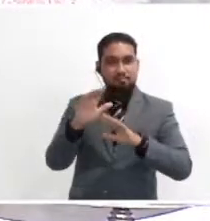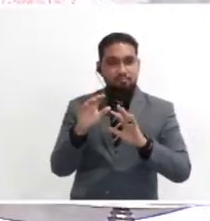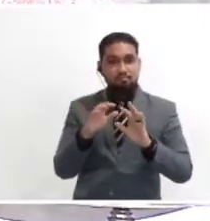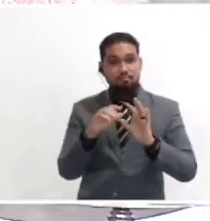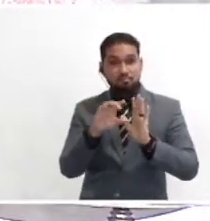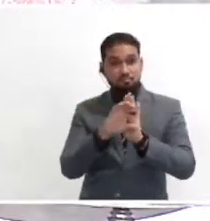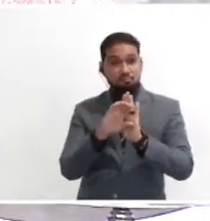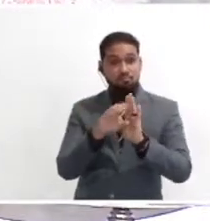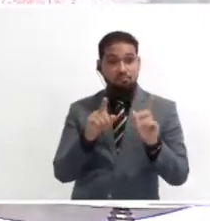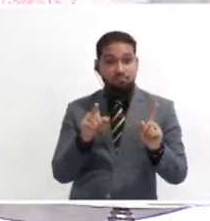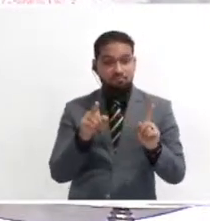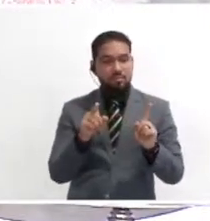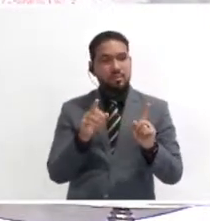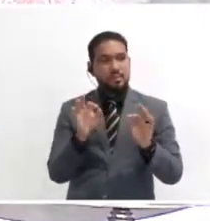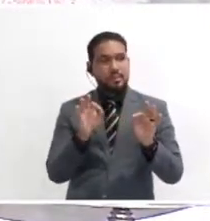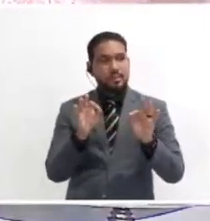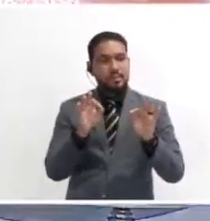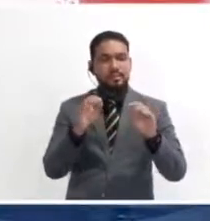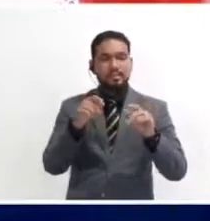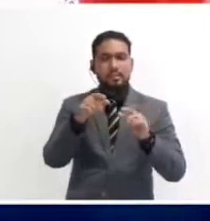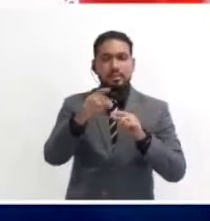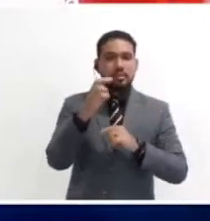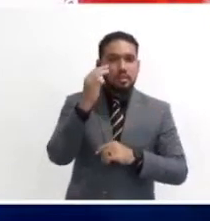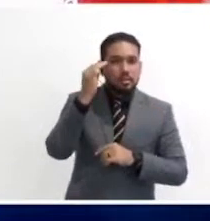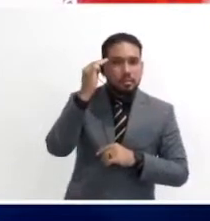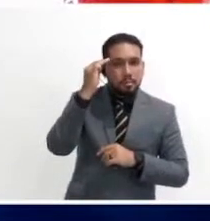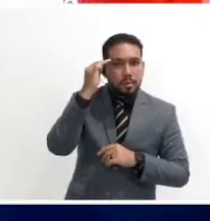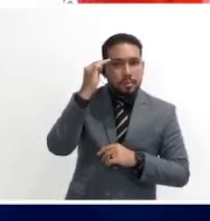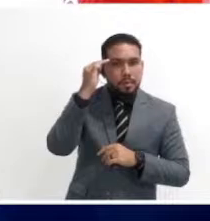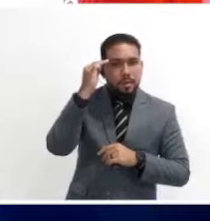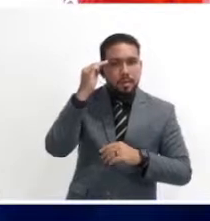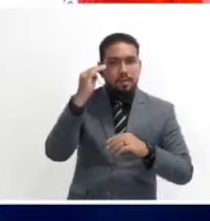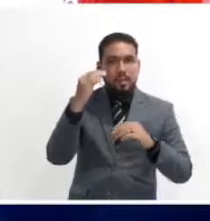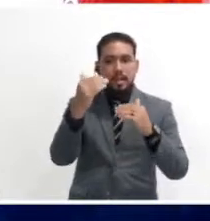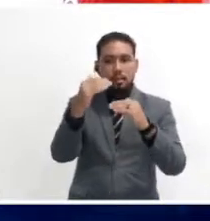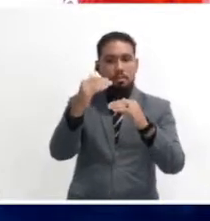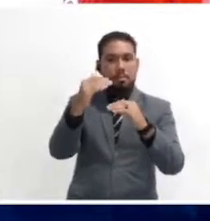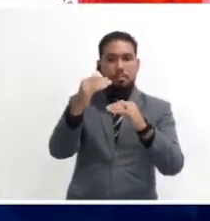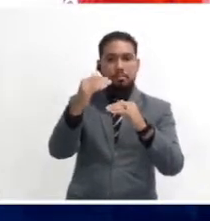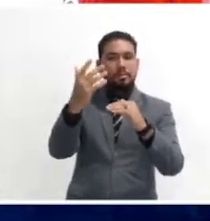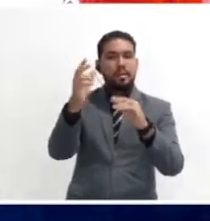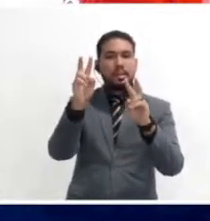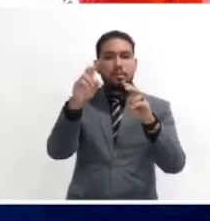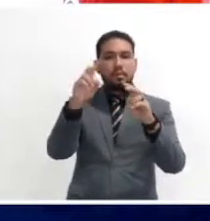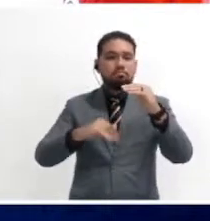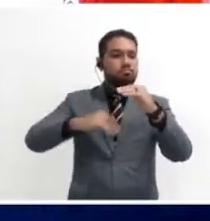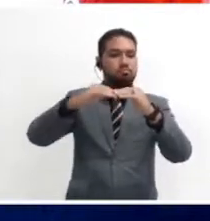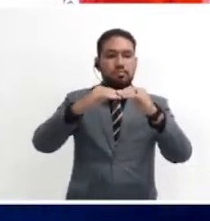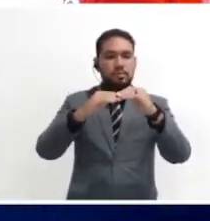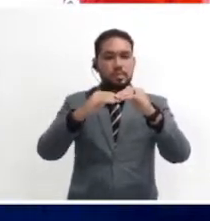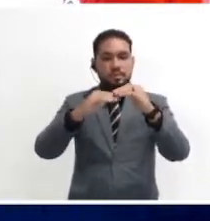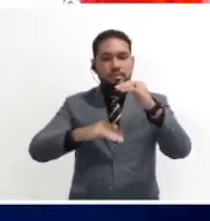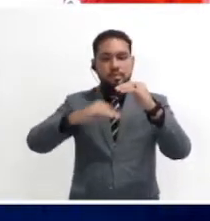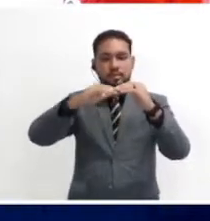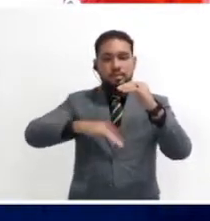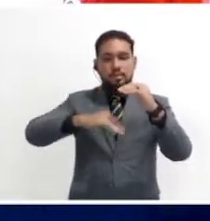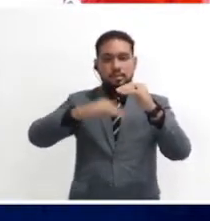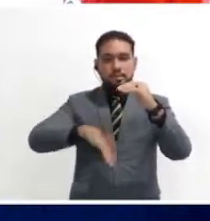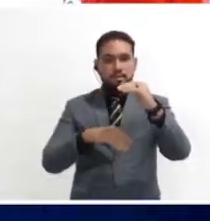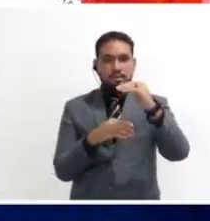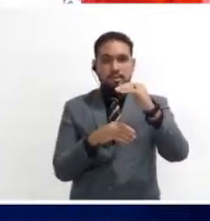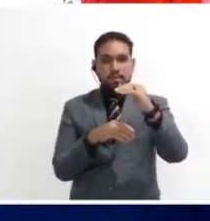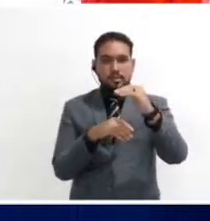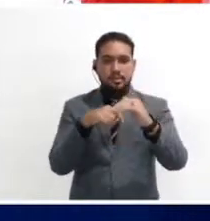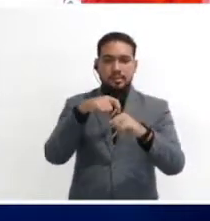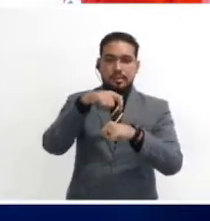processor speed over time versus the performance increases in memory over time. And there's this big gap.